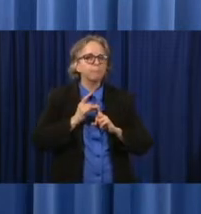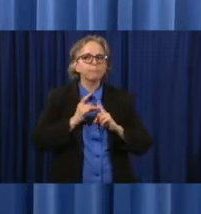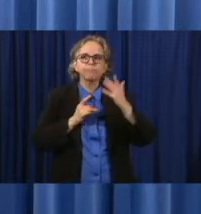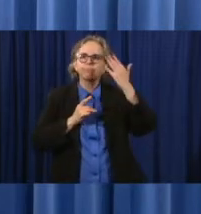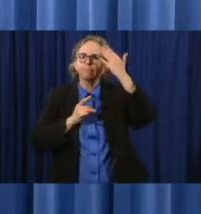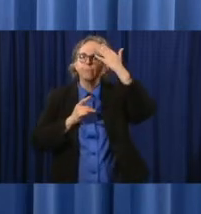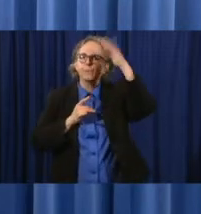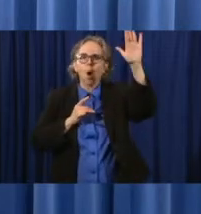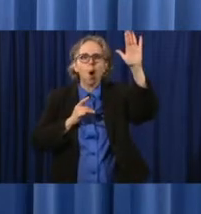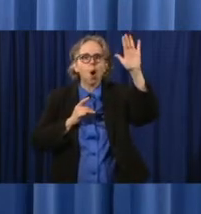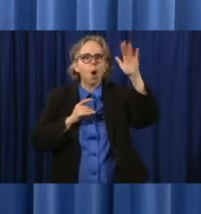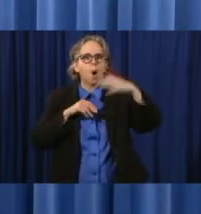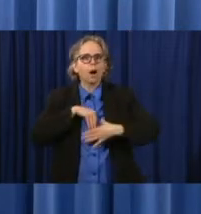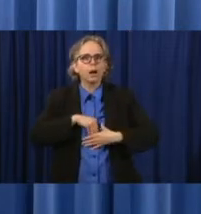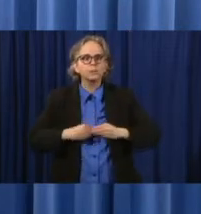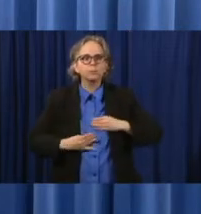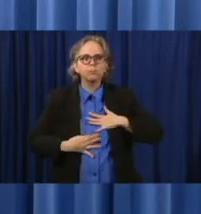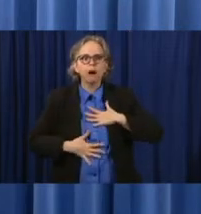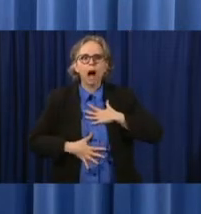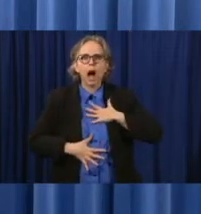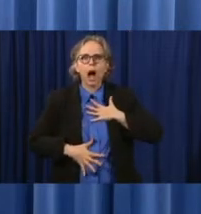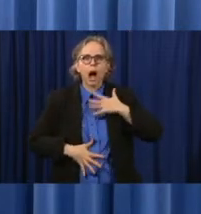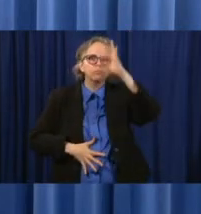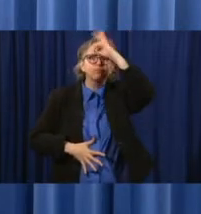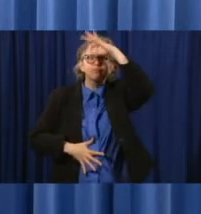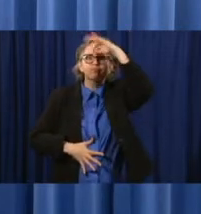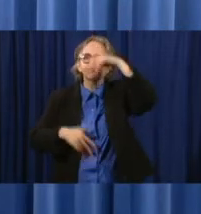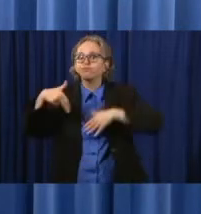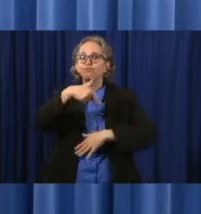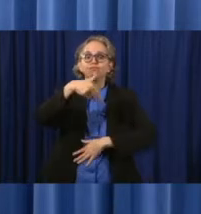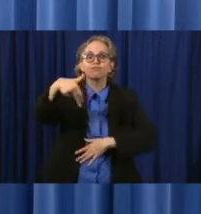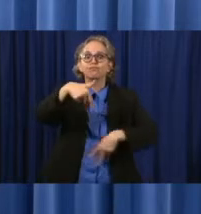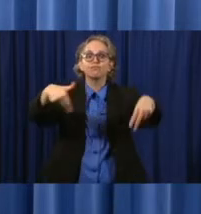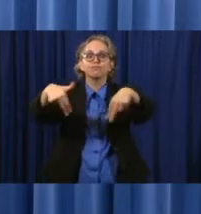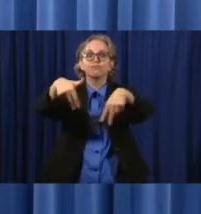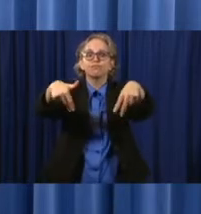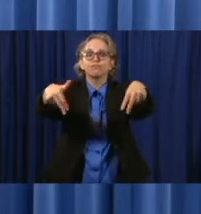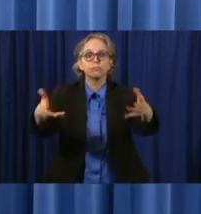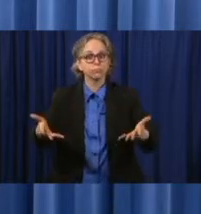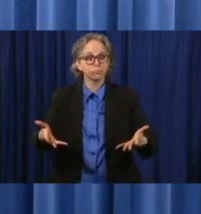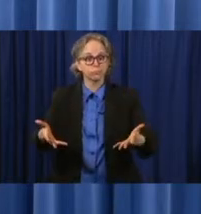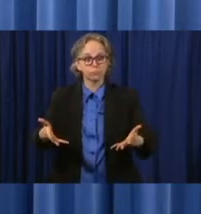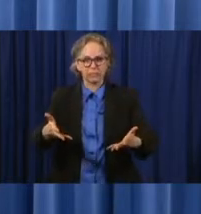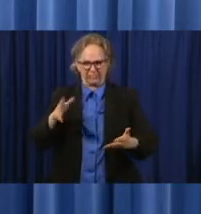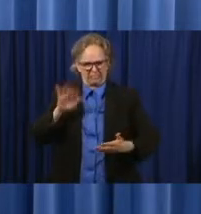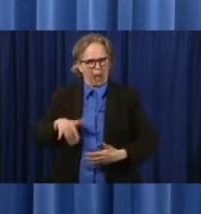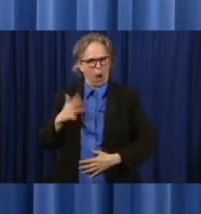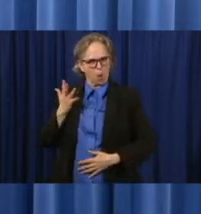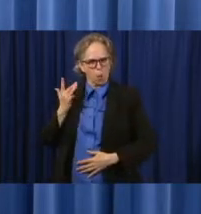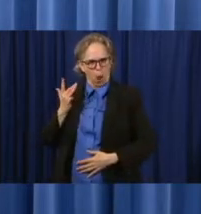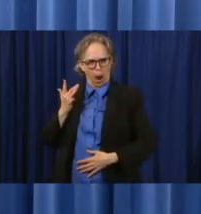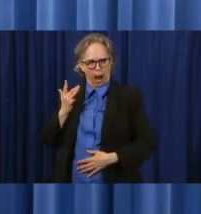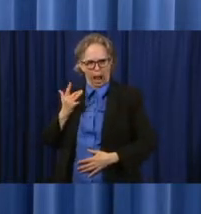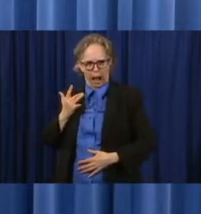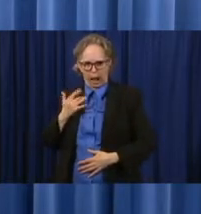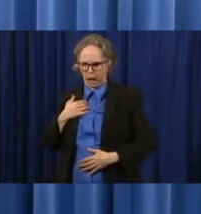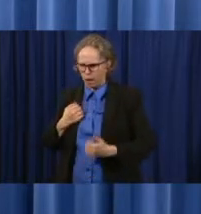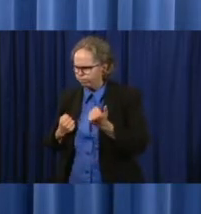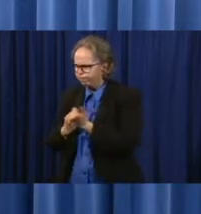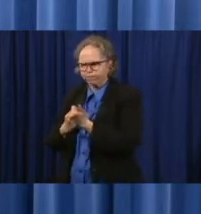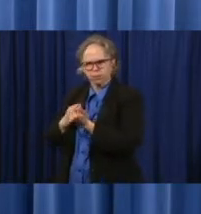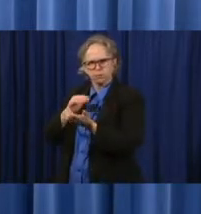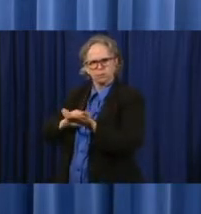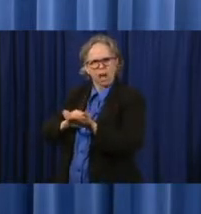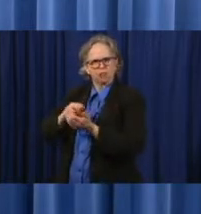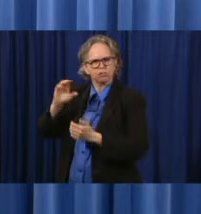have no idea they're carrying the virus. And so as Dr. Acton has said, we should assume everybody that we come in contact with has the virus. And if we act